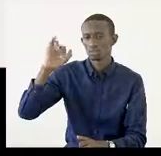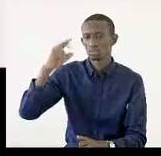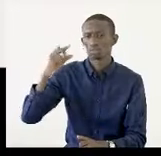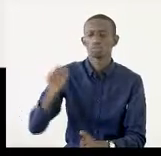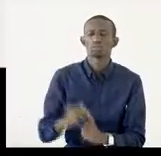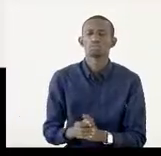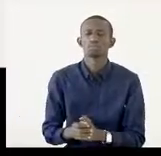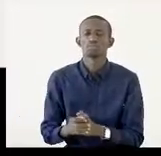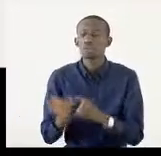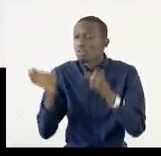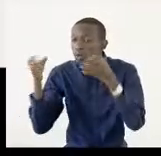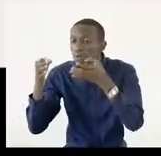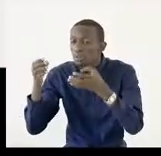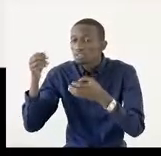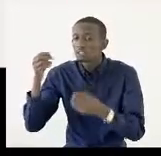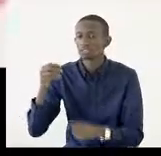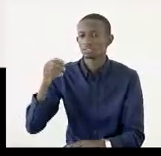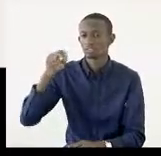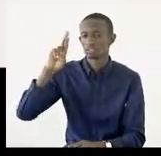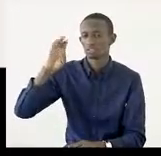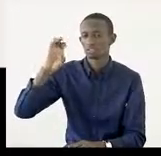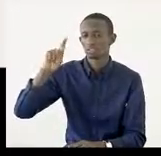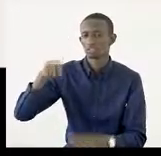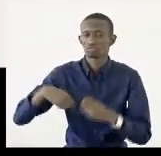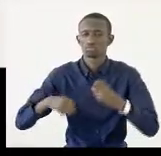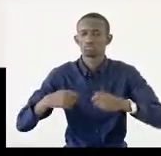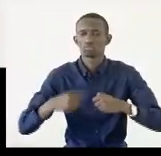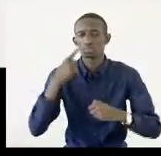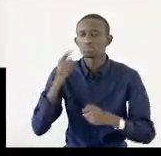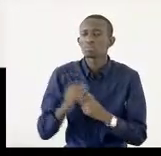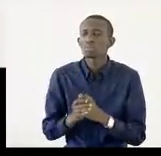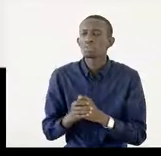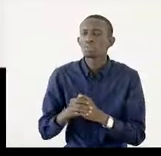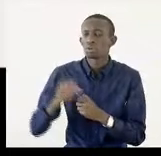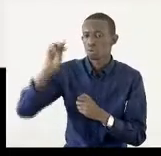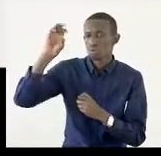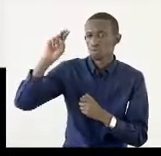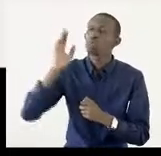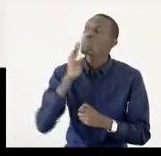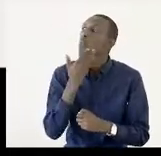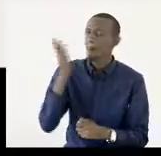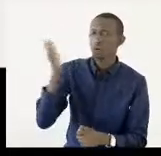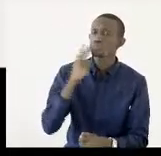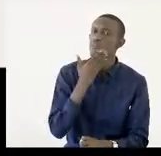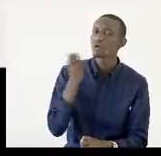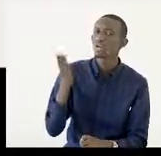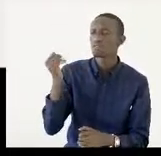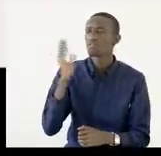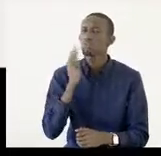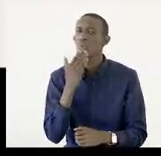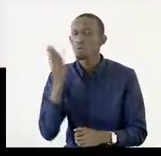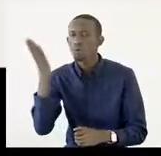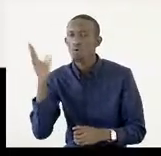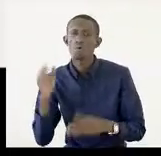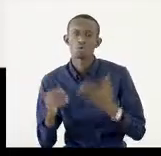condensation reactions, why? Molecules of water. So you'll see molecules of water being formed. Whether it is an